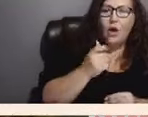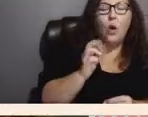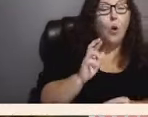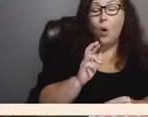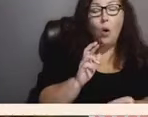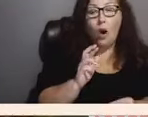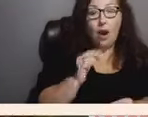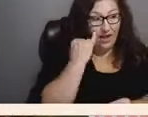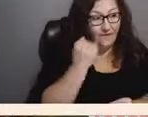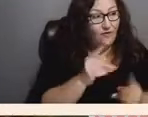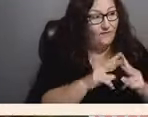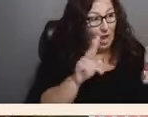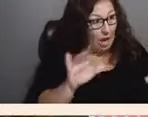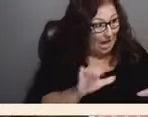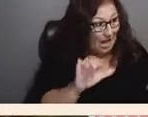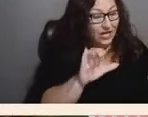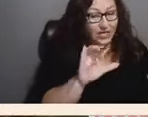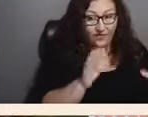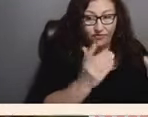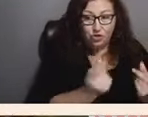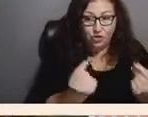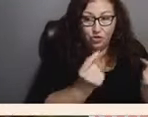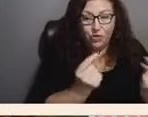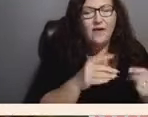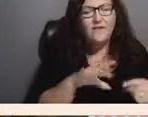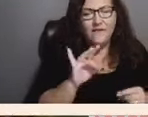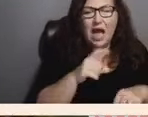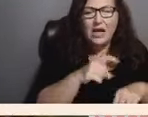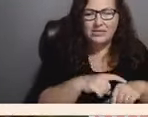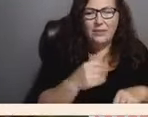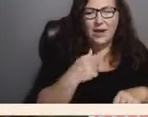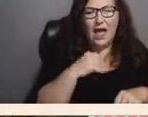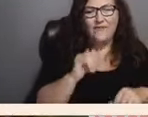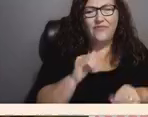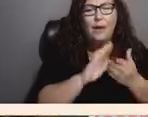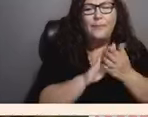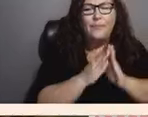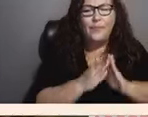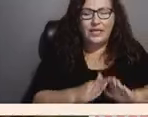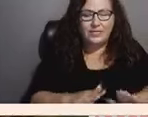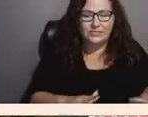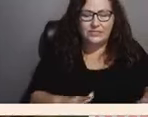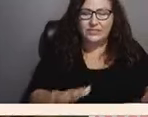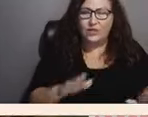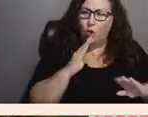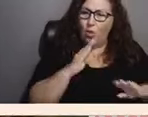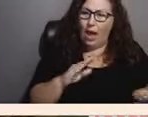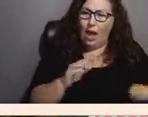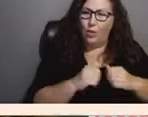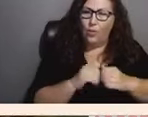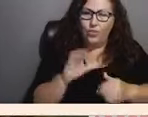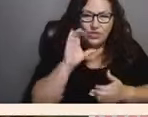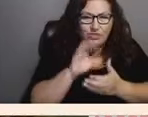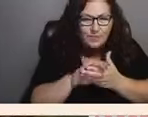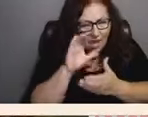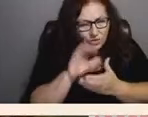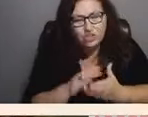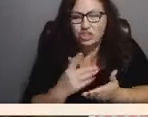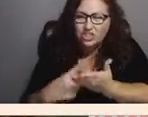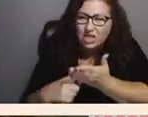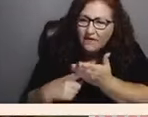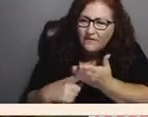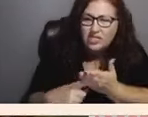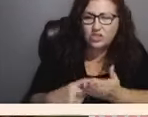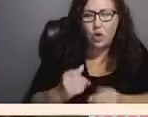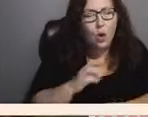active in doing things, find time to have that peace and quiet with your spouse. Just conversation. Or watching a